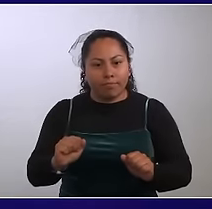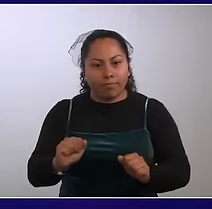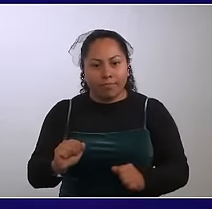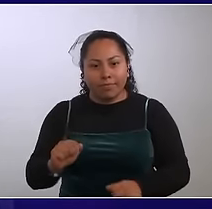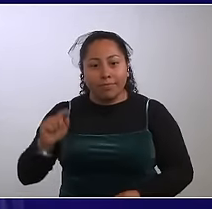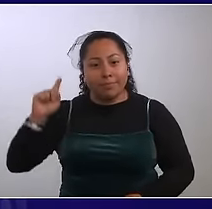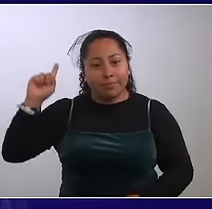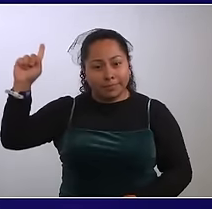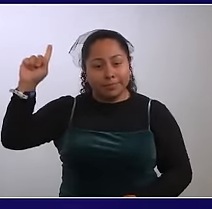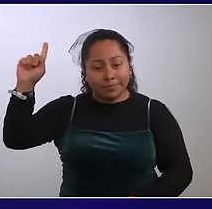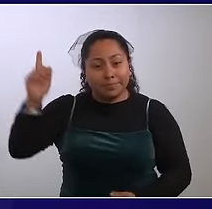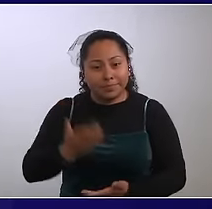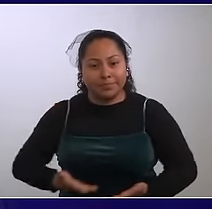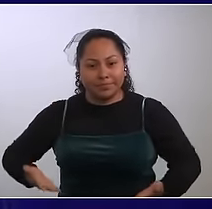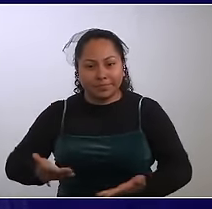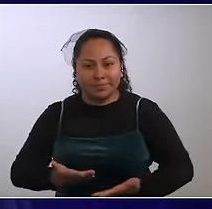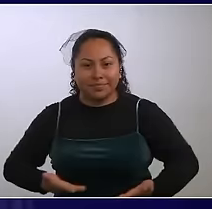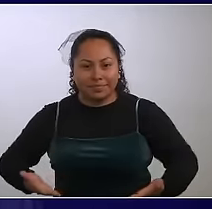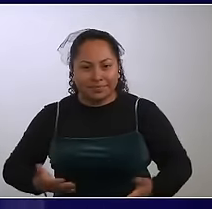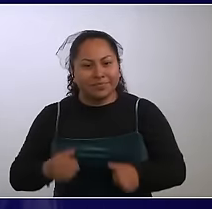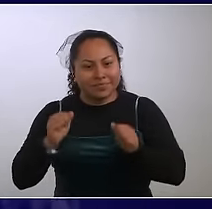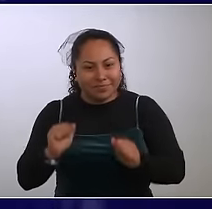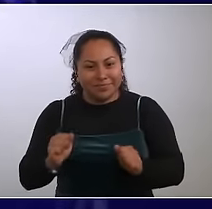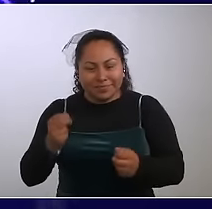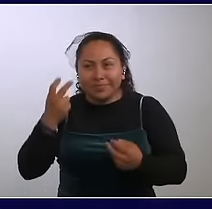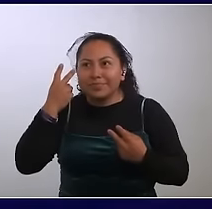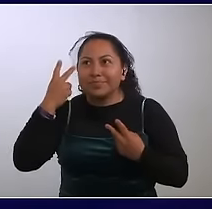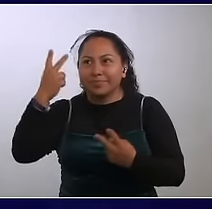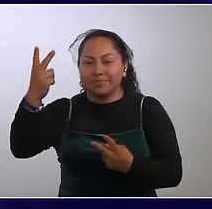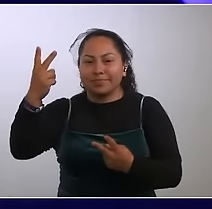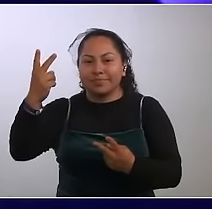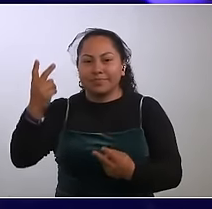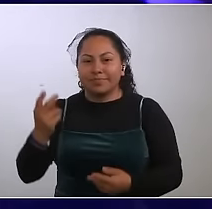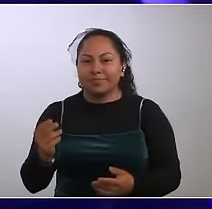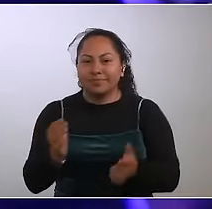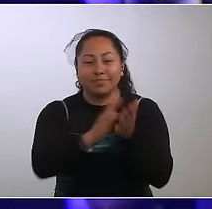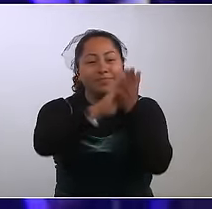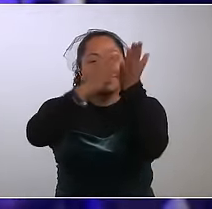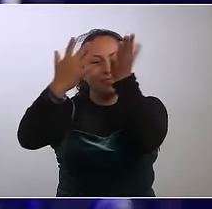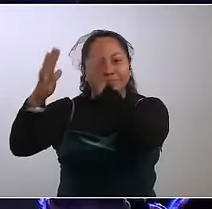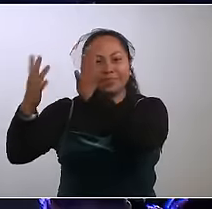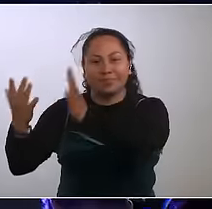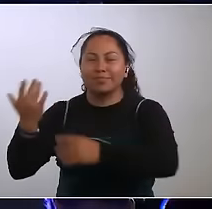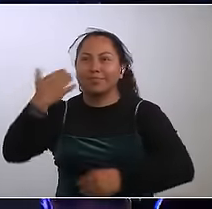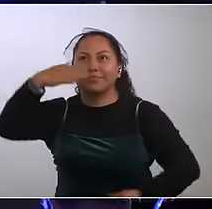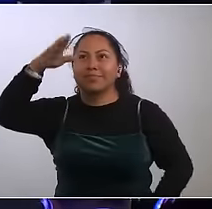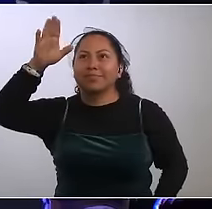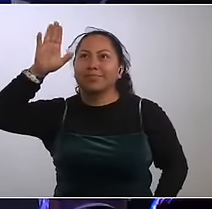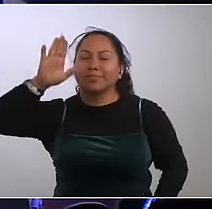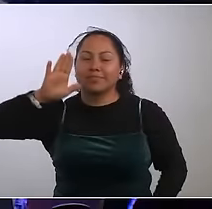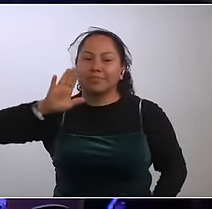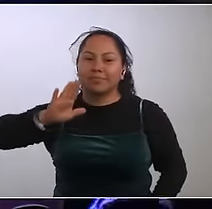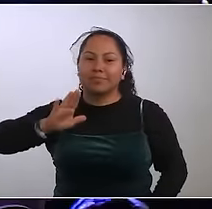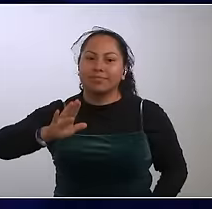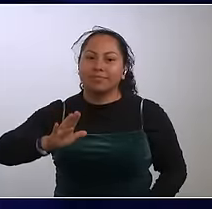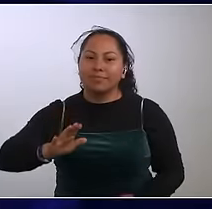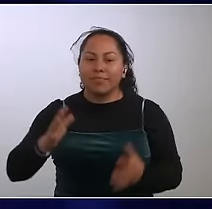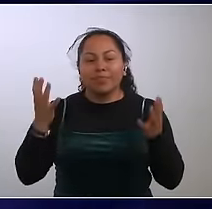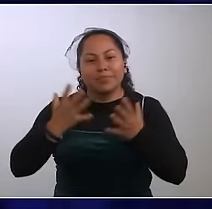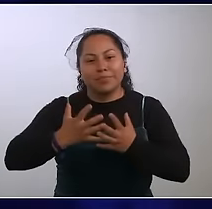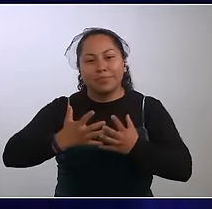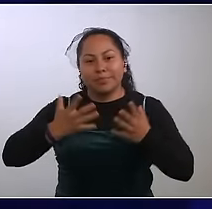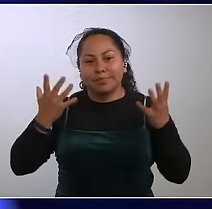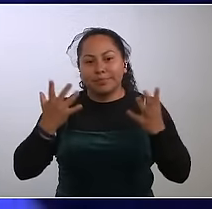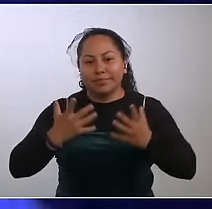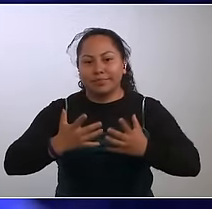aquí. Their eyes are seeing. Sus ojos lo ven. Oh, I praise God for that. Y alabo a Dios por I ello. Praise God for that. Alabo a Dios por ello. I got to give